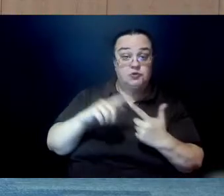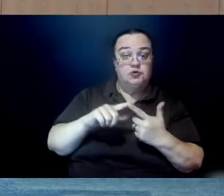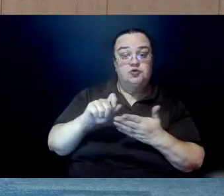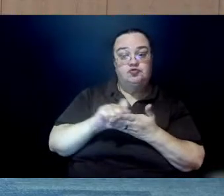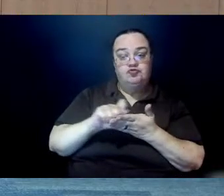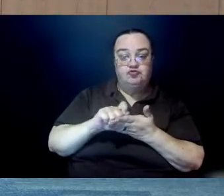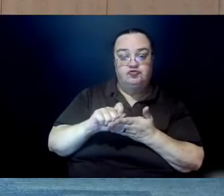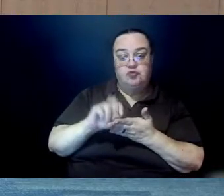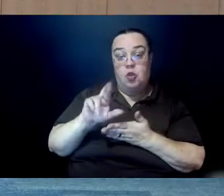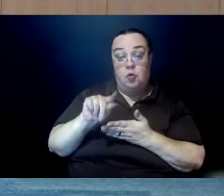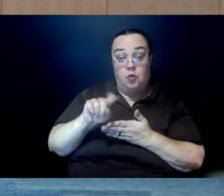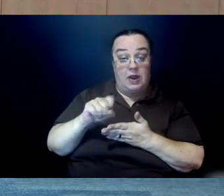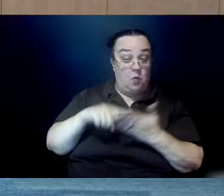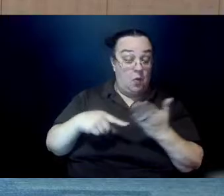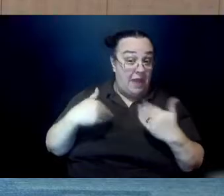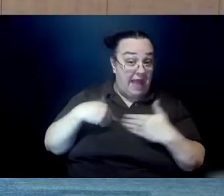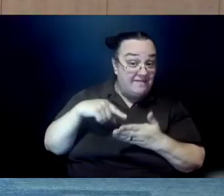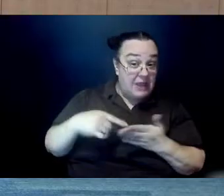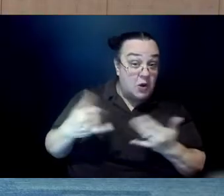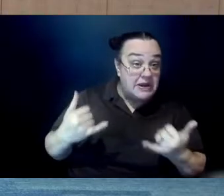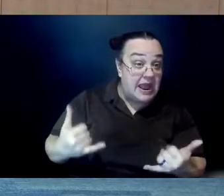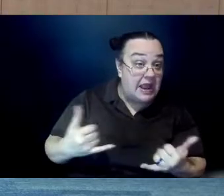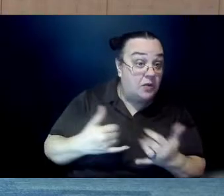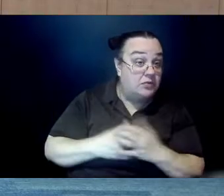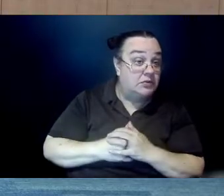that are in there now,